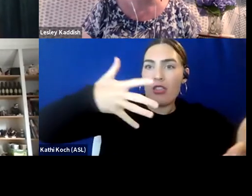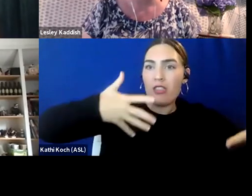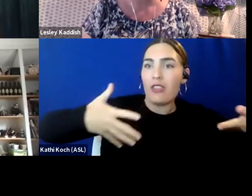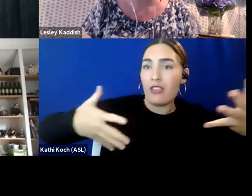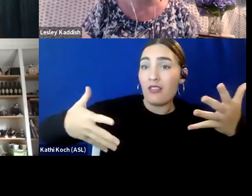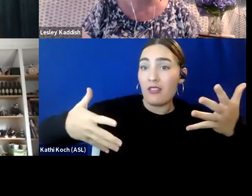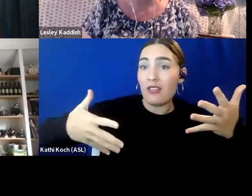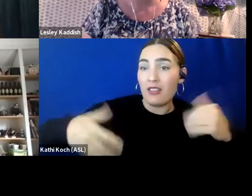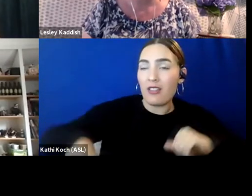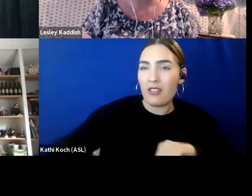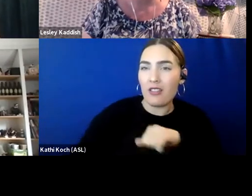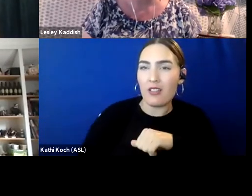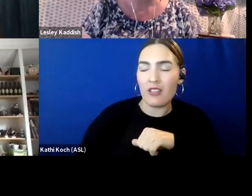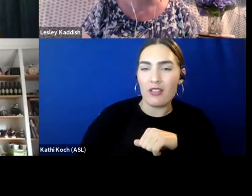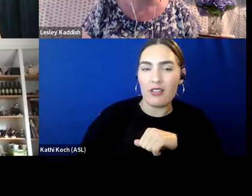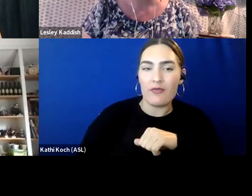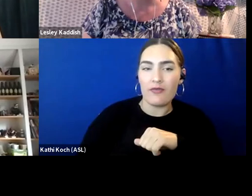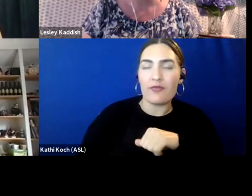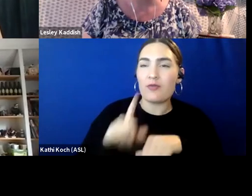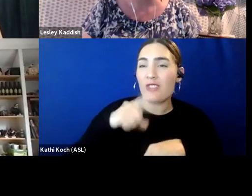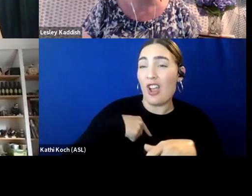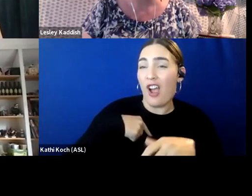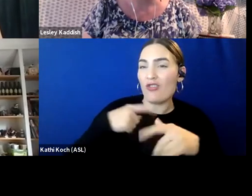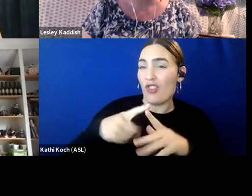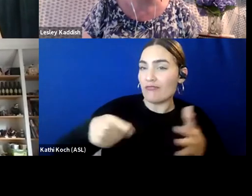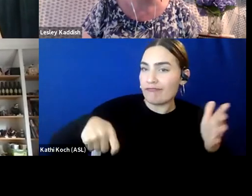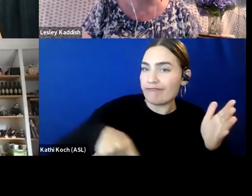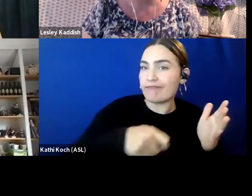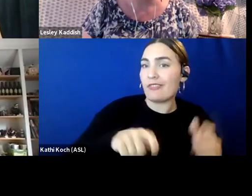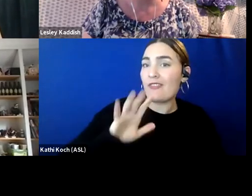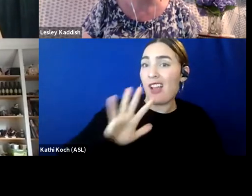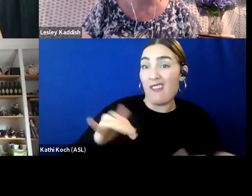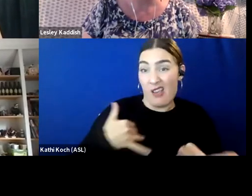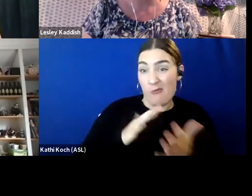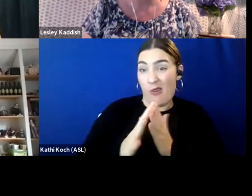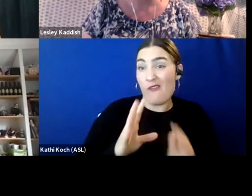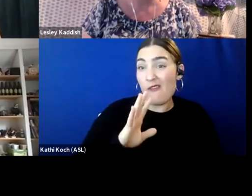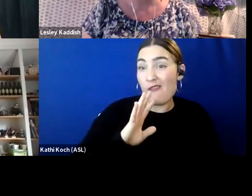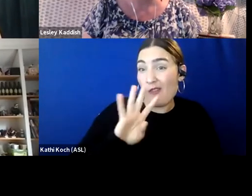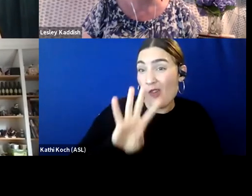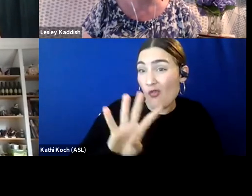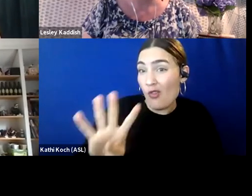And I started the cello when I was 5. I'm going on 44, so it's been a while.